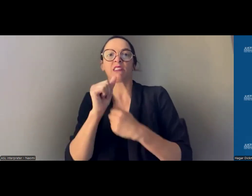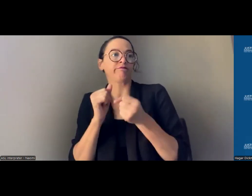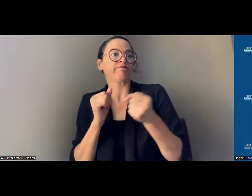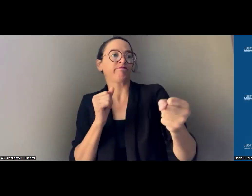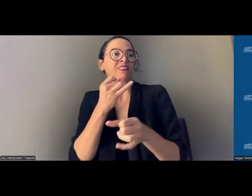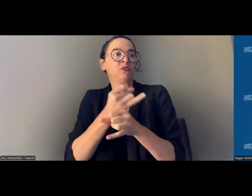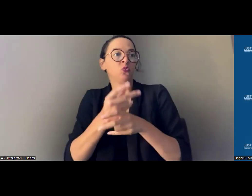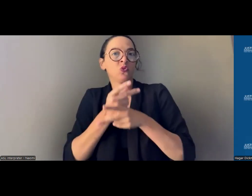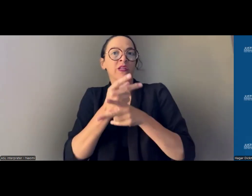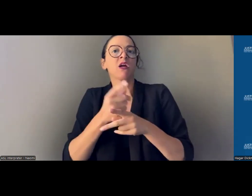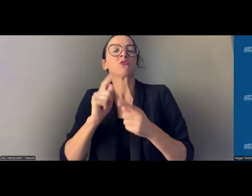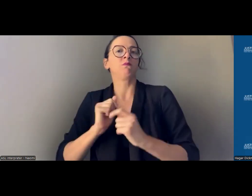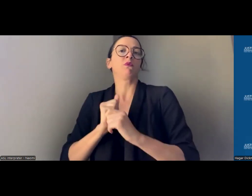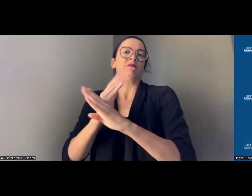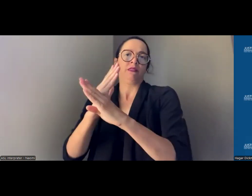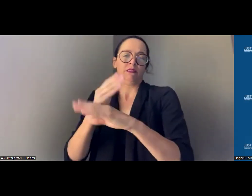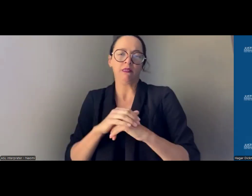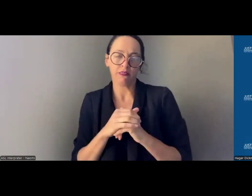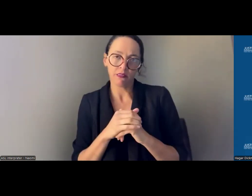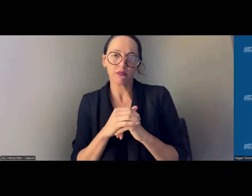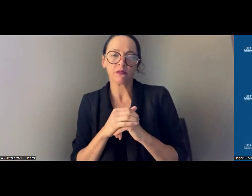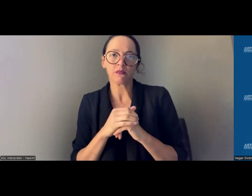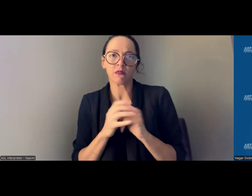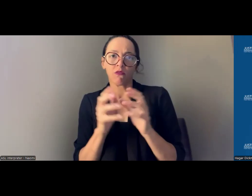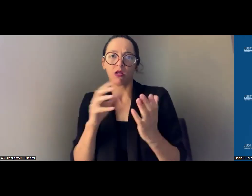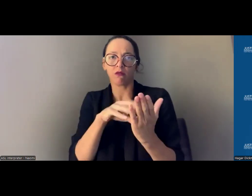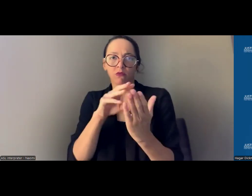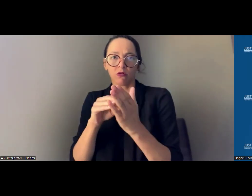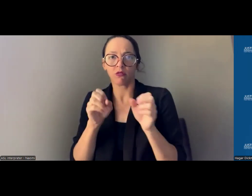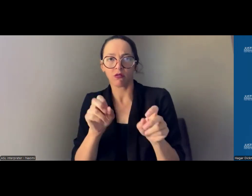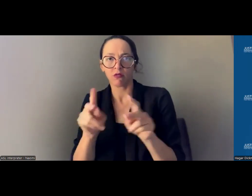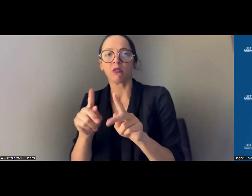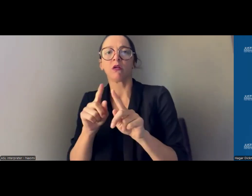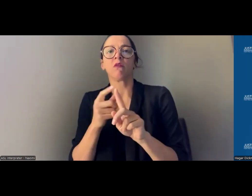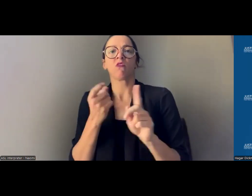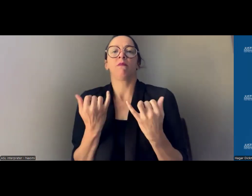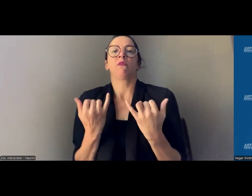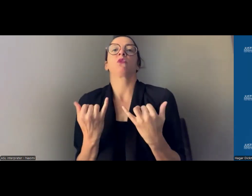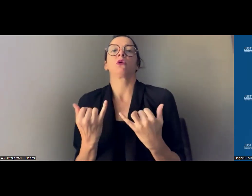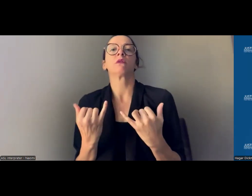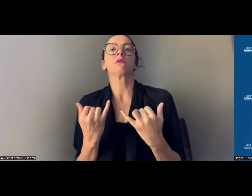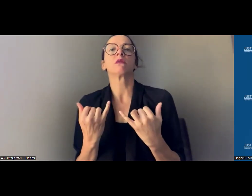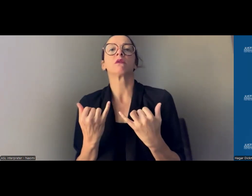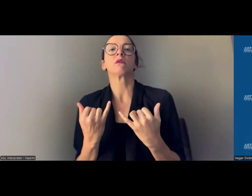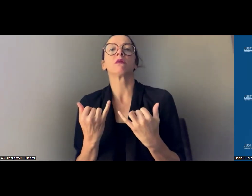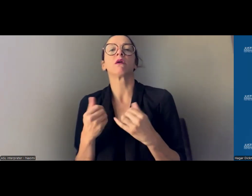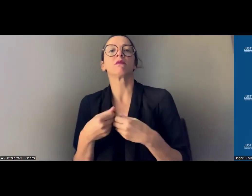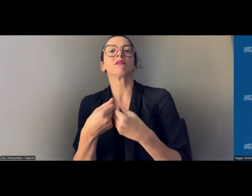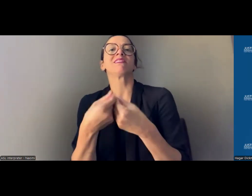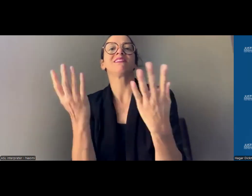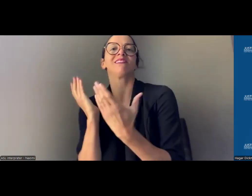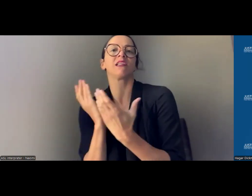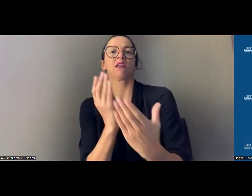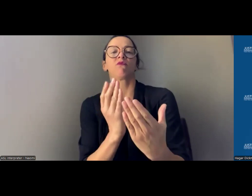learning opportunities from the current delivery of community supports, and we want to make sure that those learnings are sort of front and center